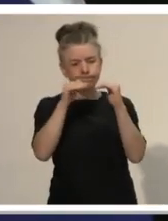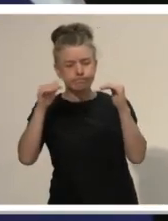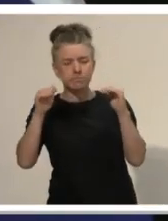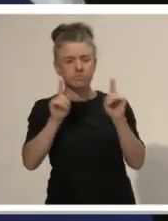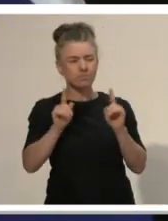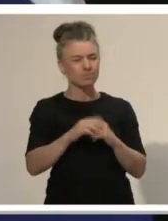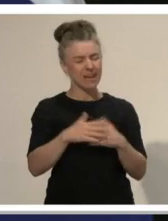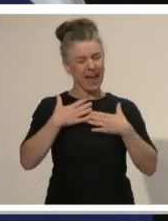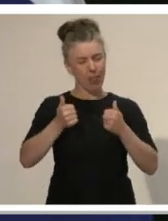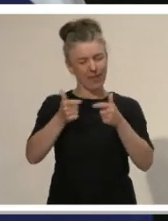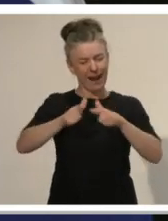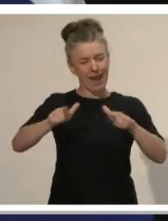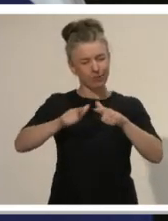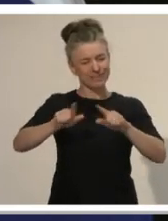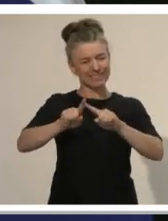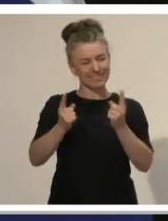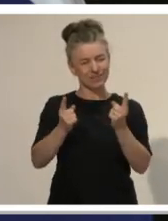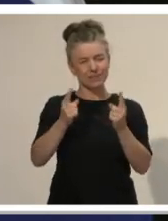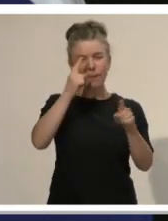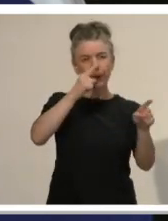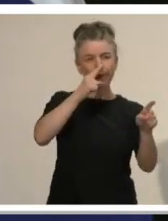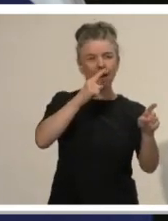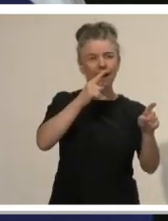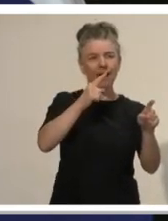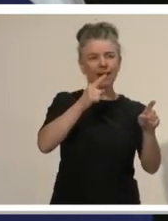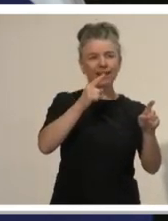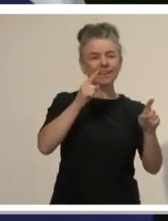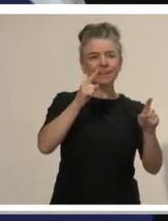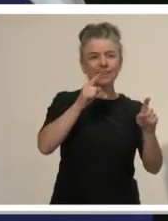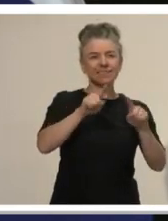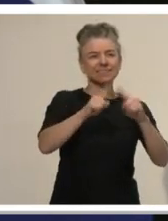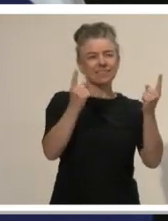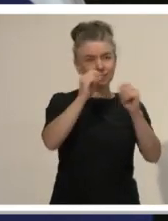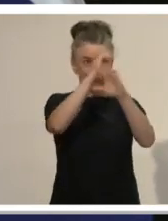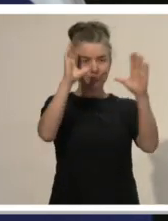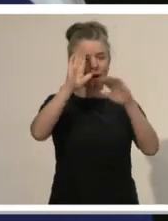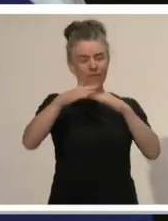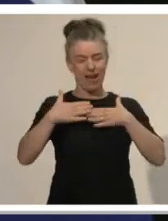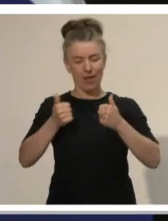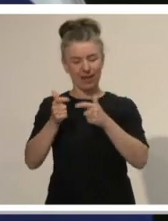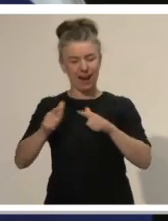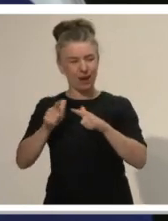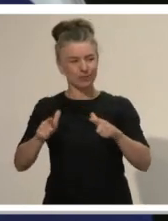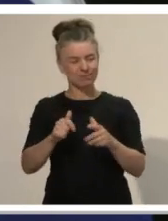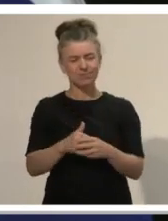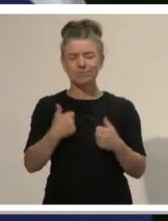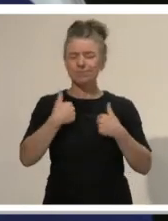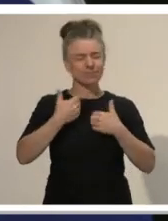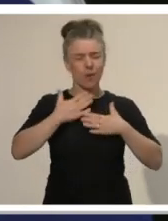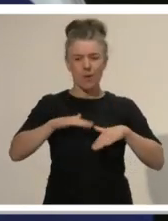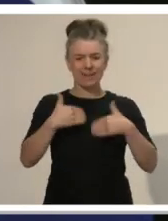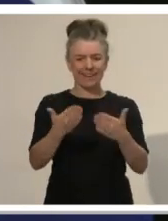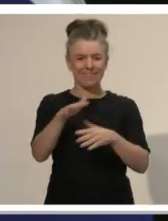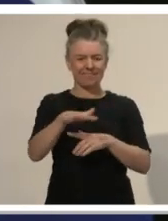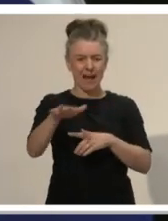health terminology will mean different things to different people, and no one wants to create any kind of extra additional distress for families,